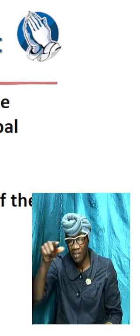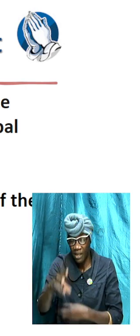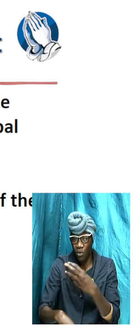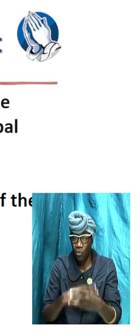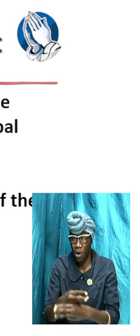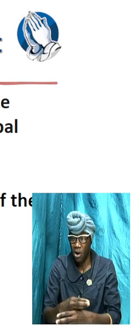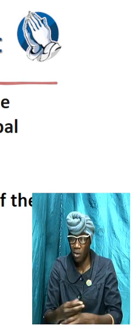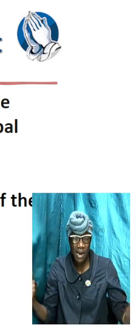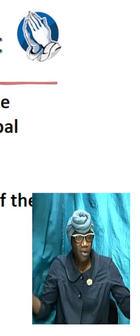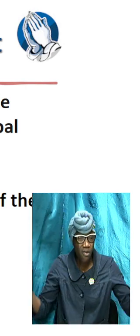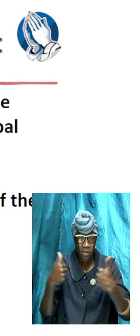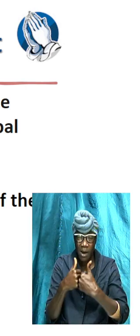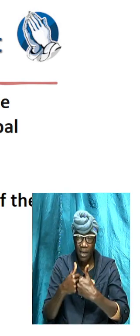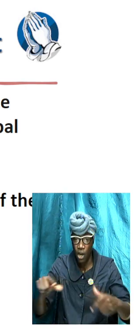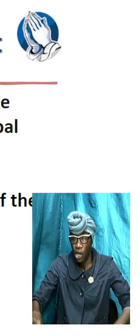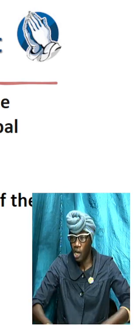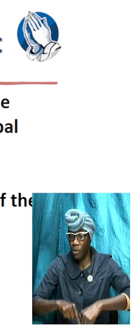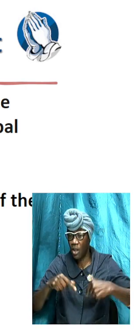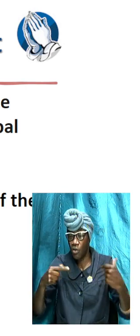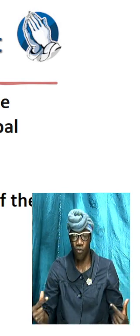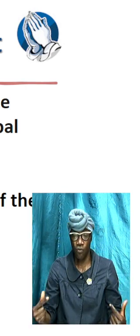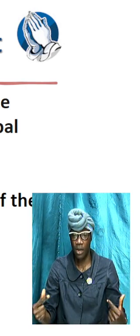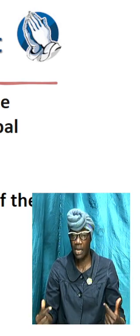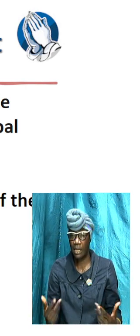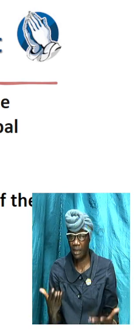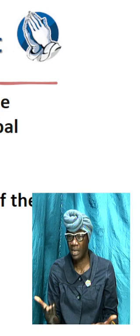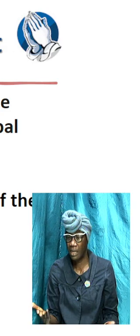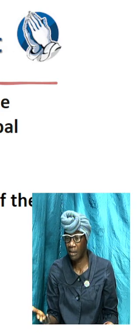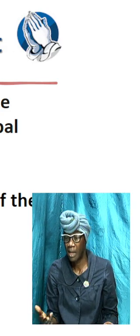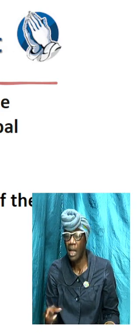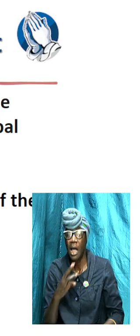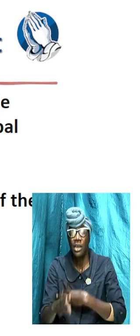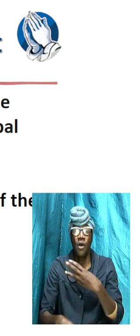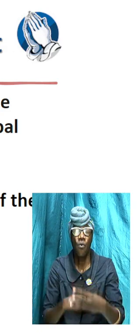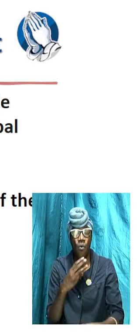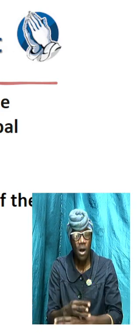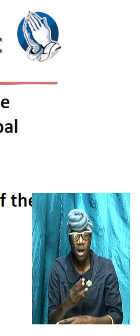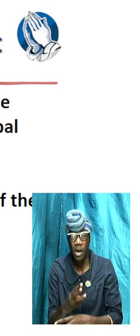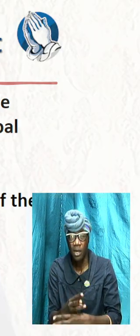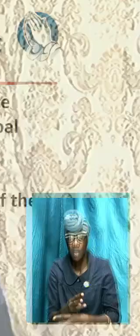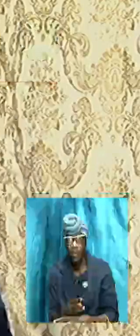inflation. Amen. A lot of things were happening and the world was just under.